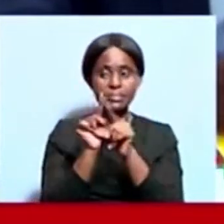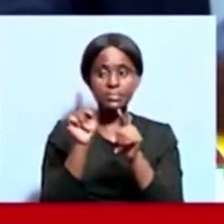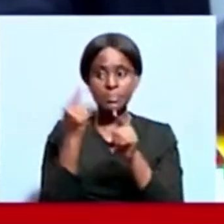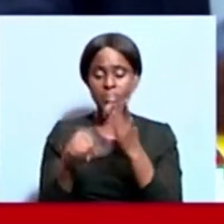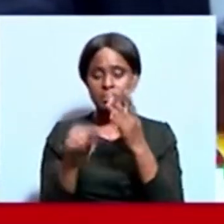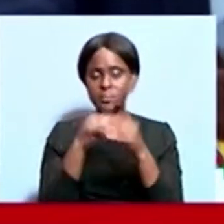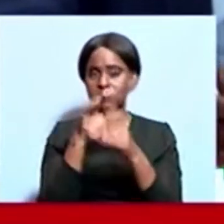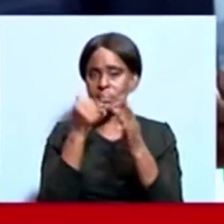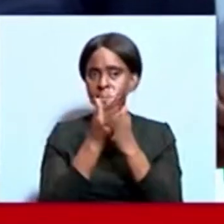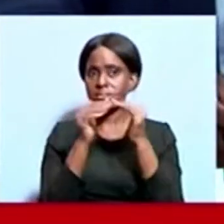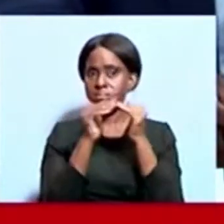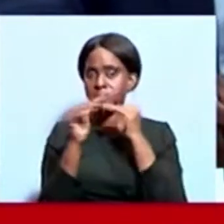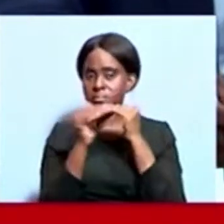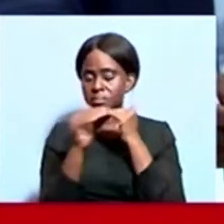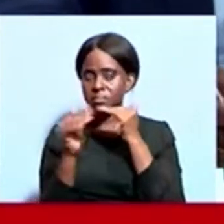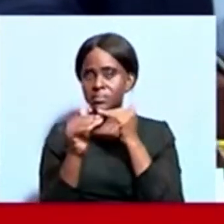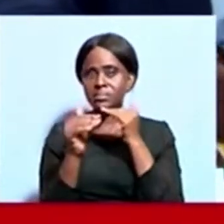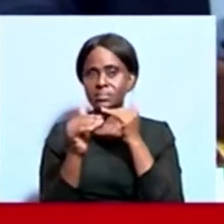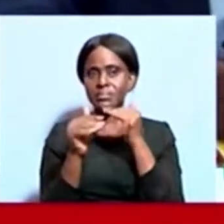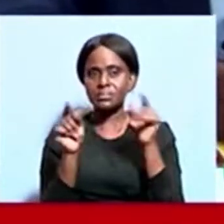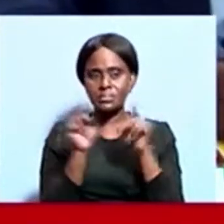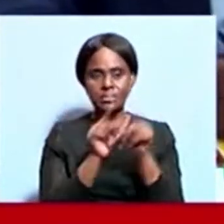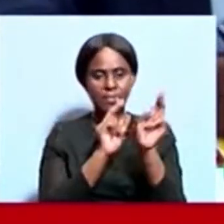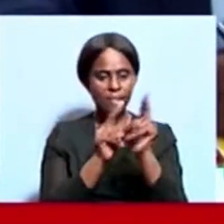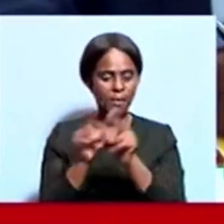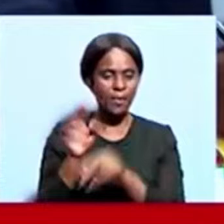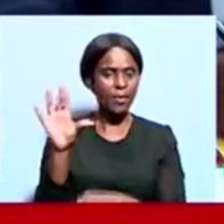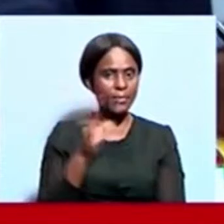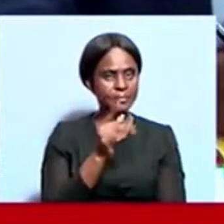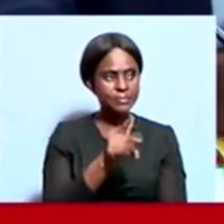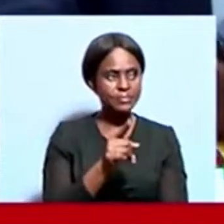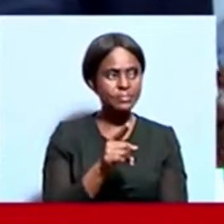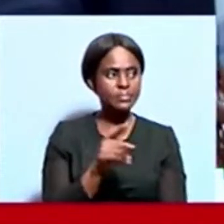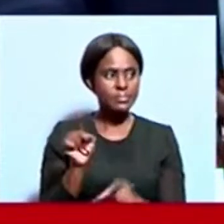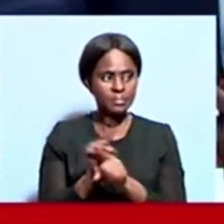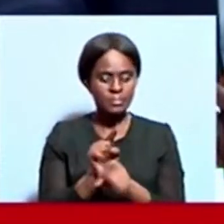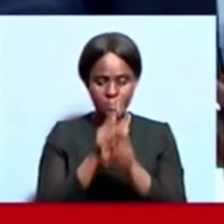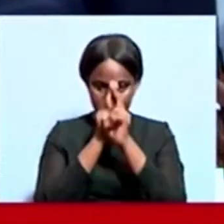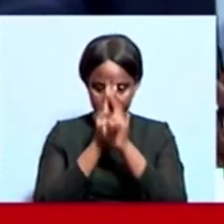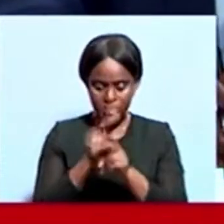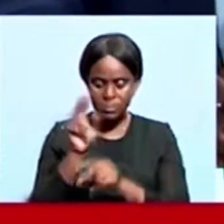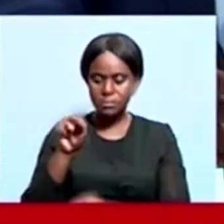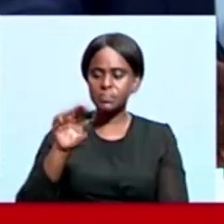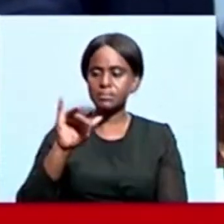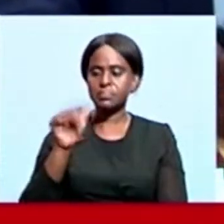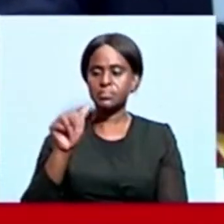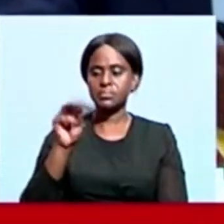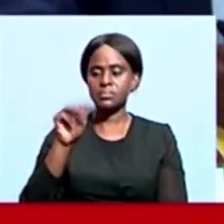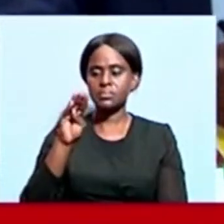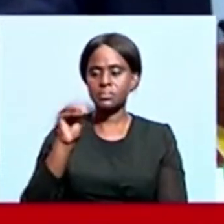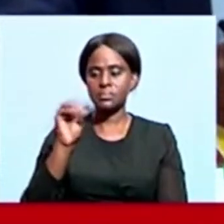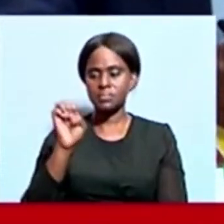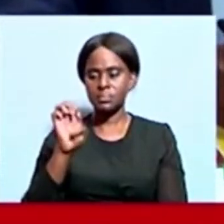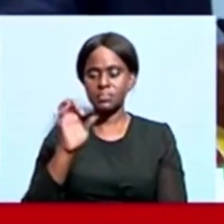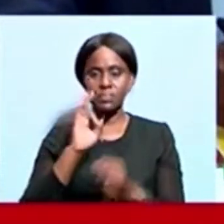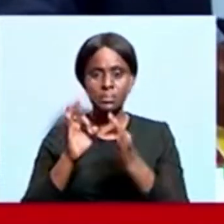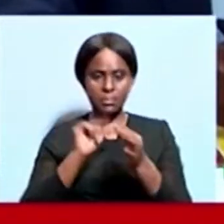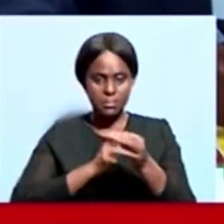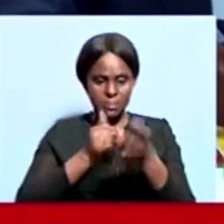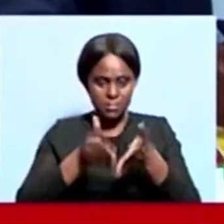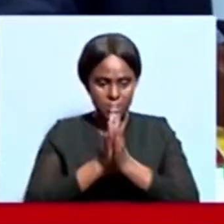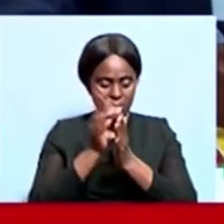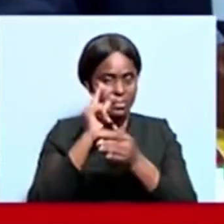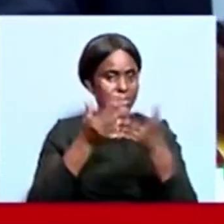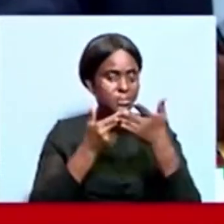been the standard to respond to Honorable Nyambose. That has been the standard. If we ask for a document, do you